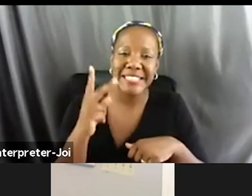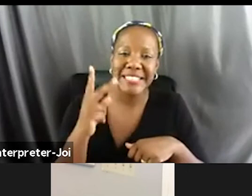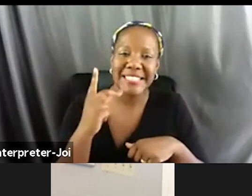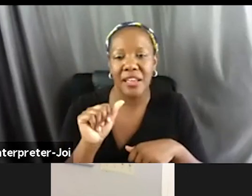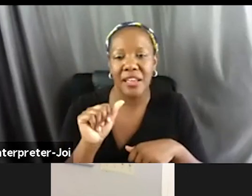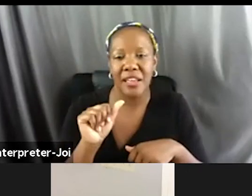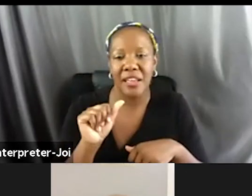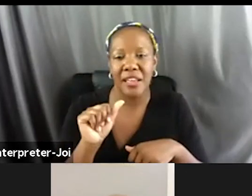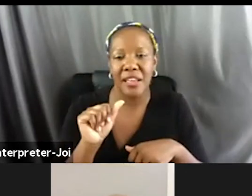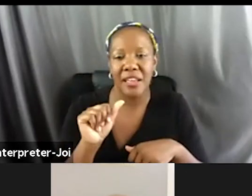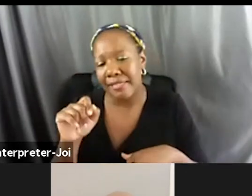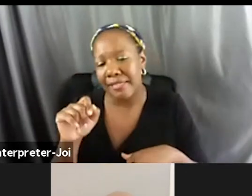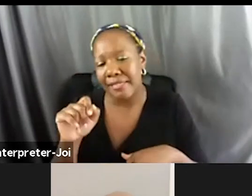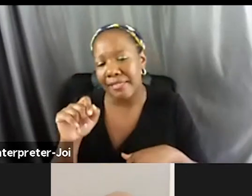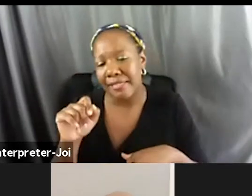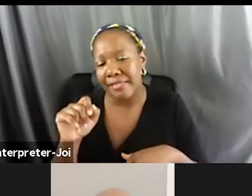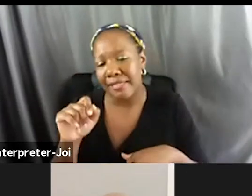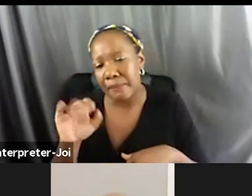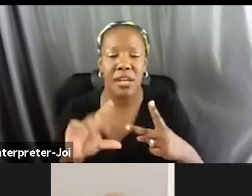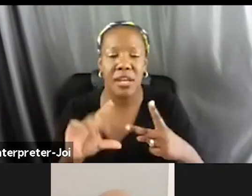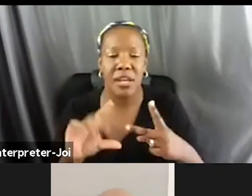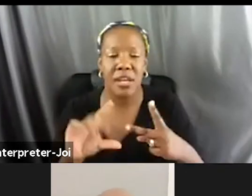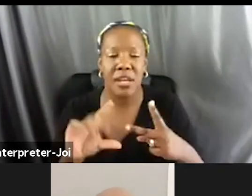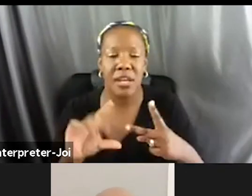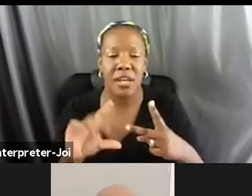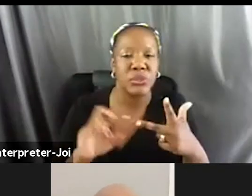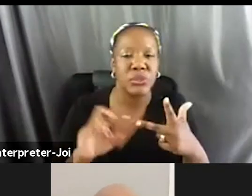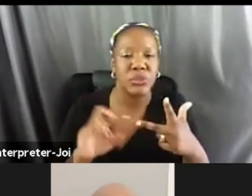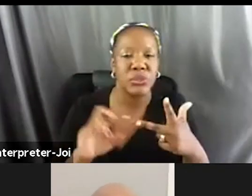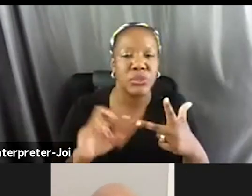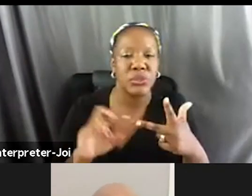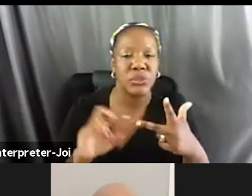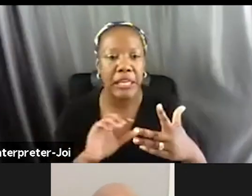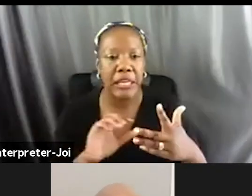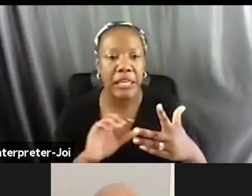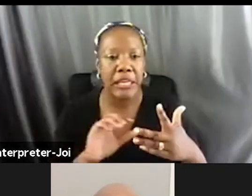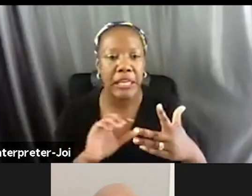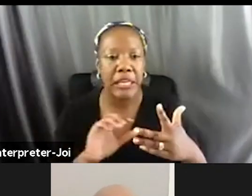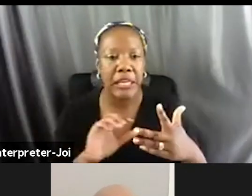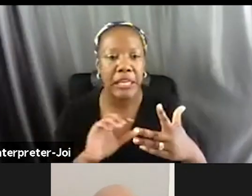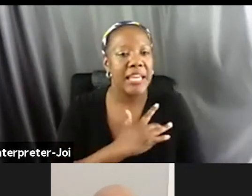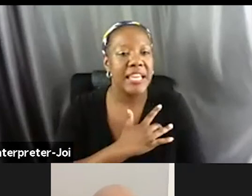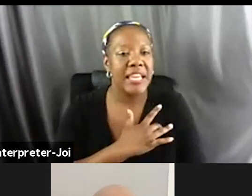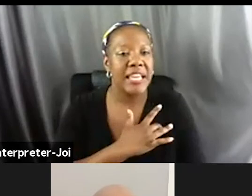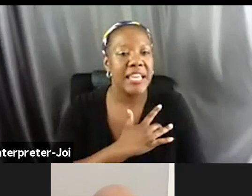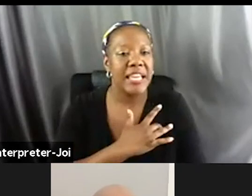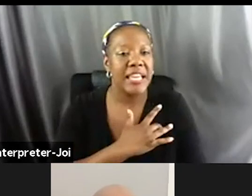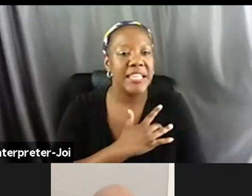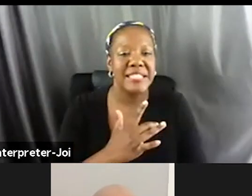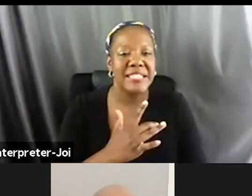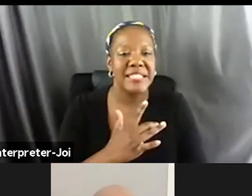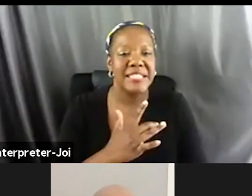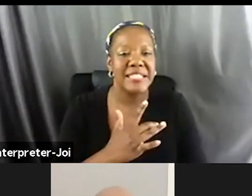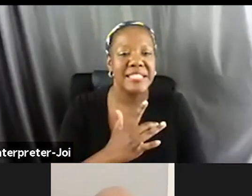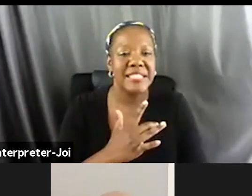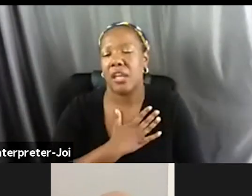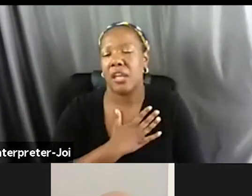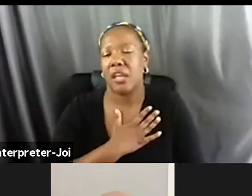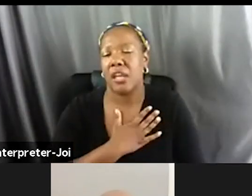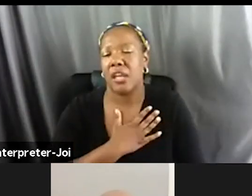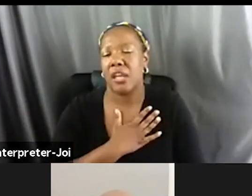of disability or thing like that, it tends to be like very trauma heavy and